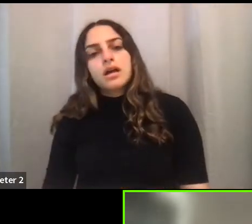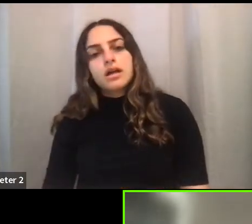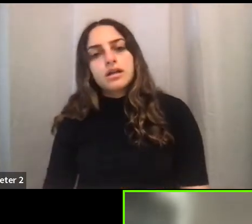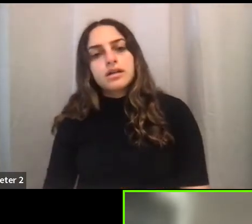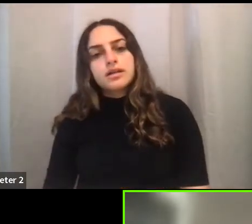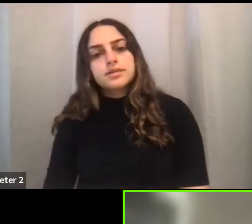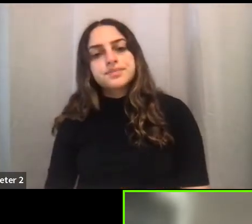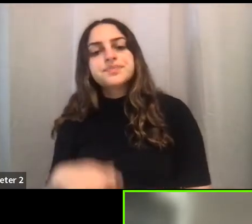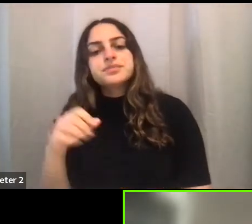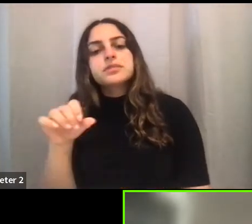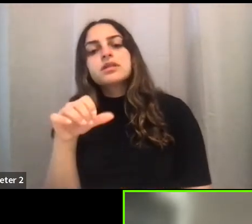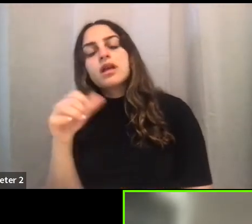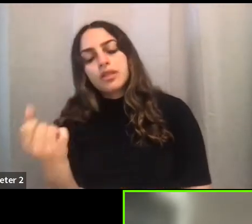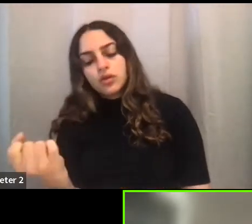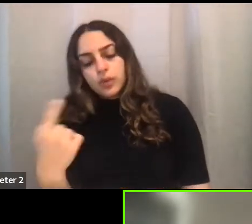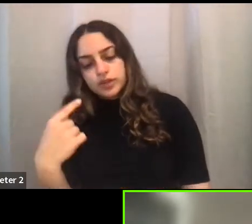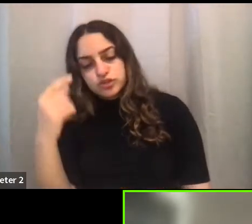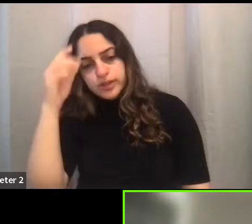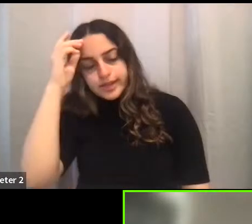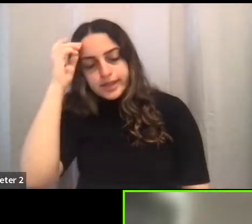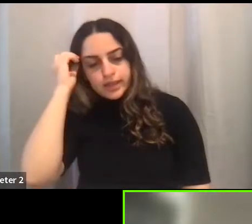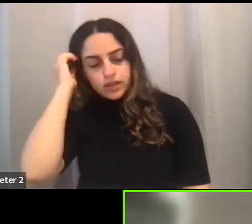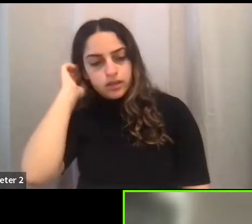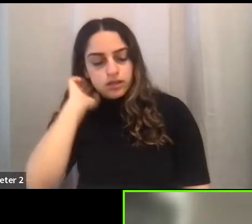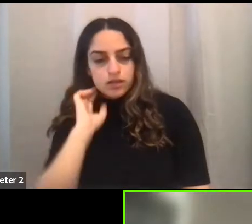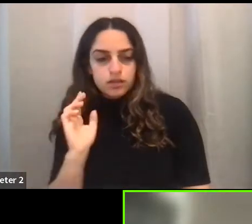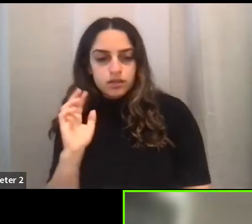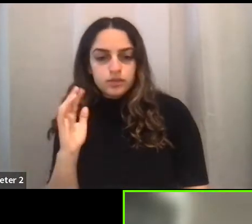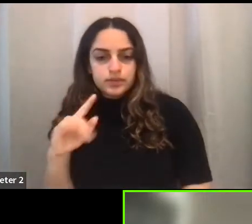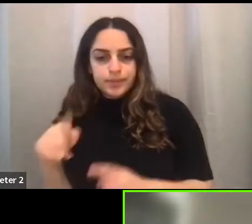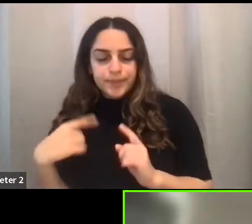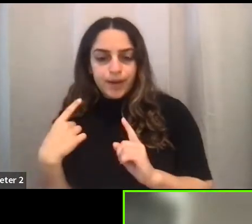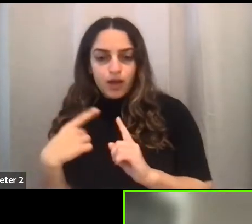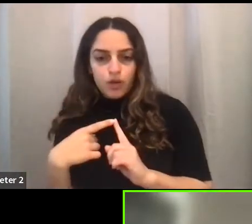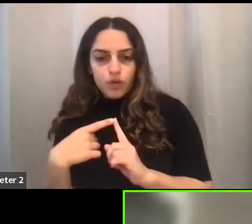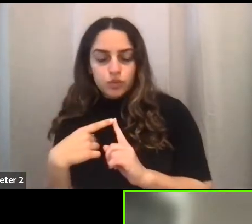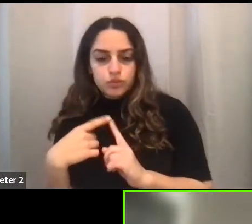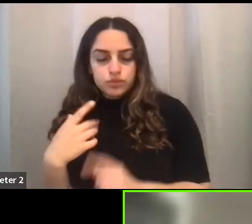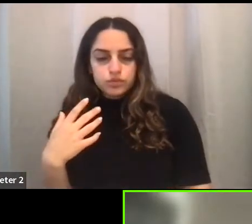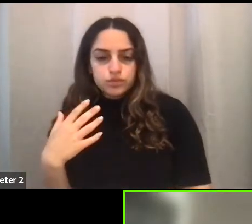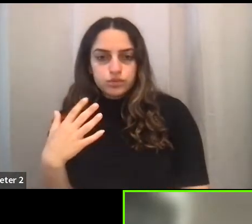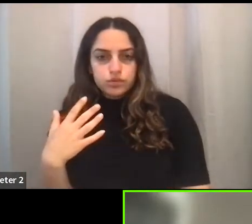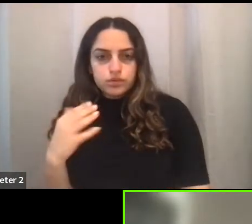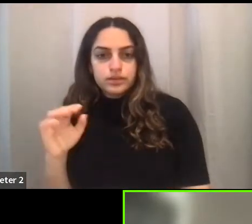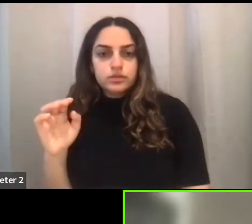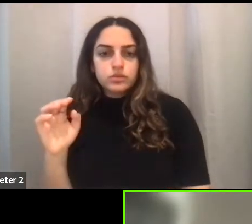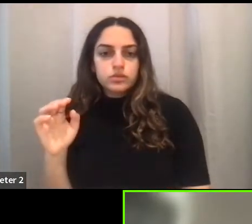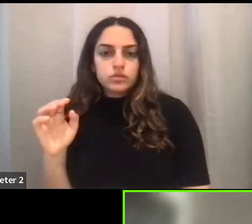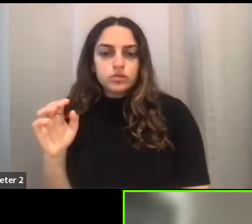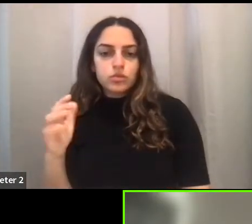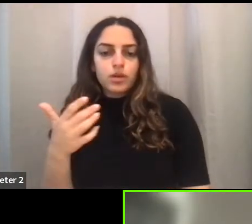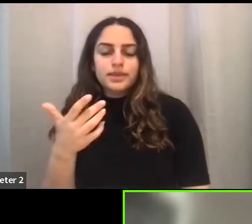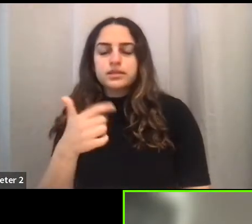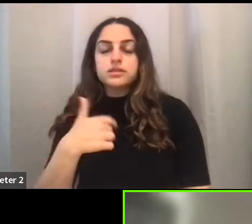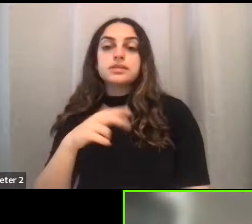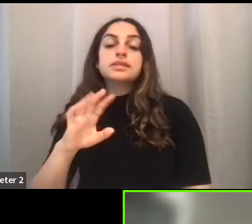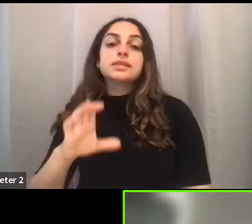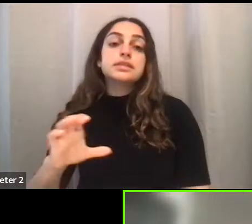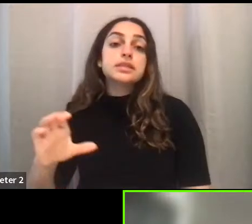your other question was about uh ceos i'm at ccc